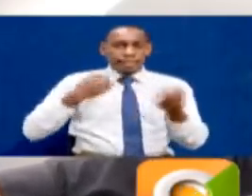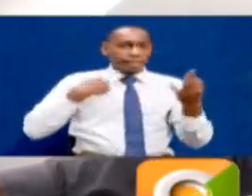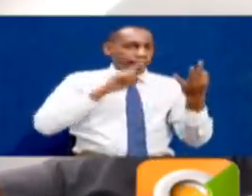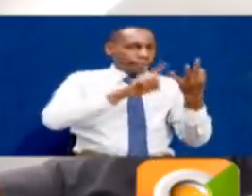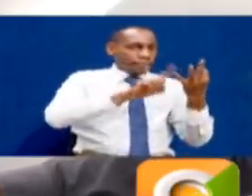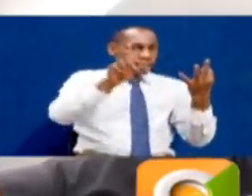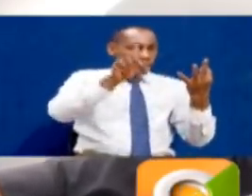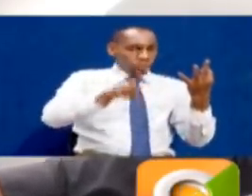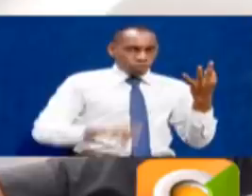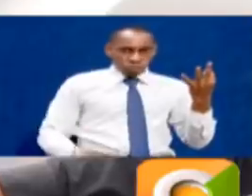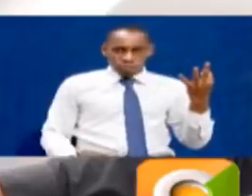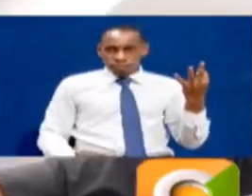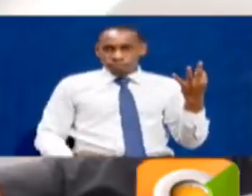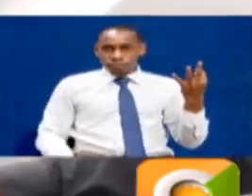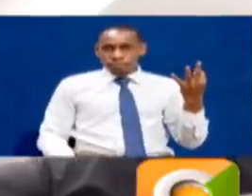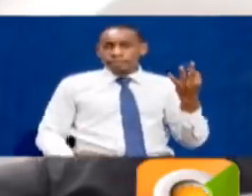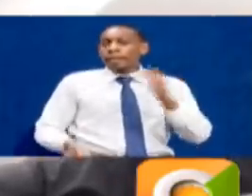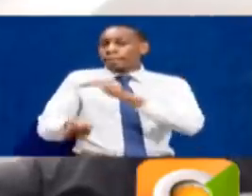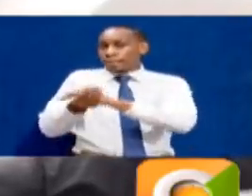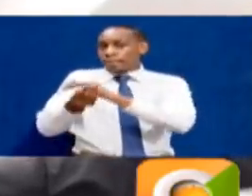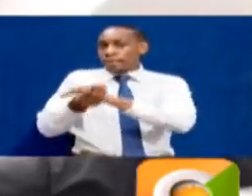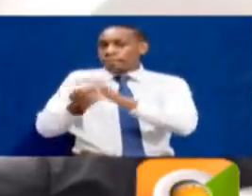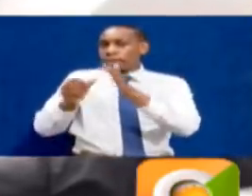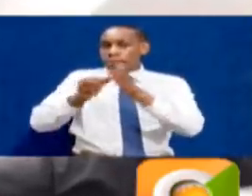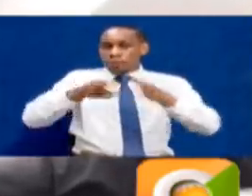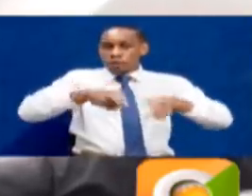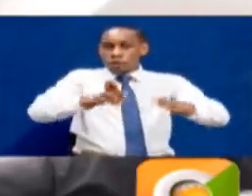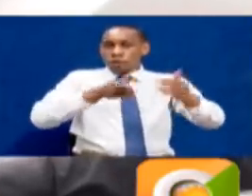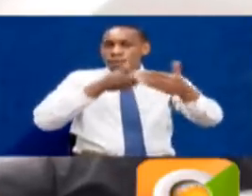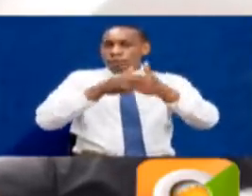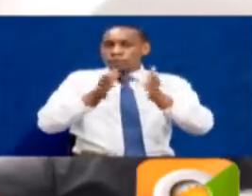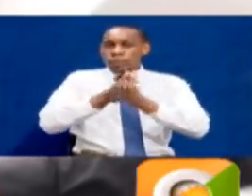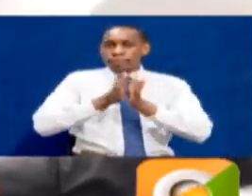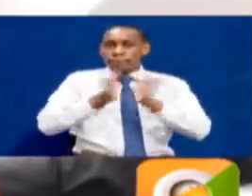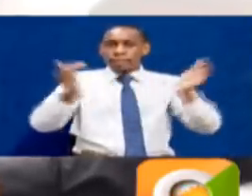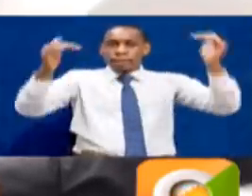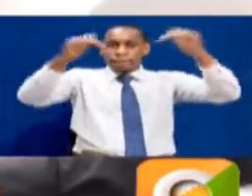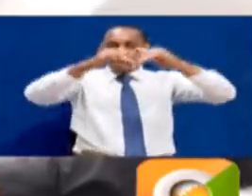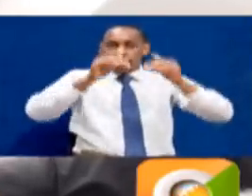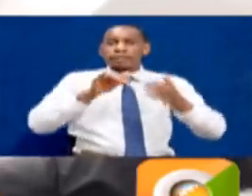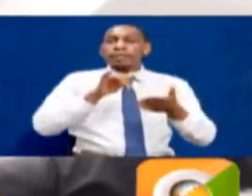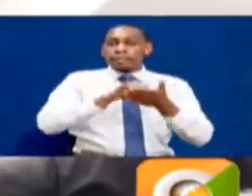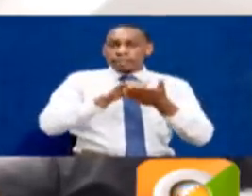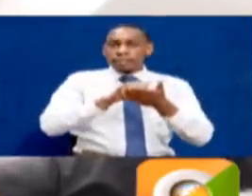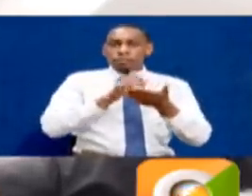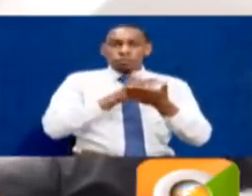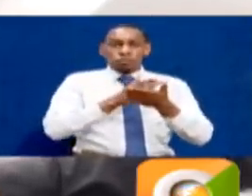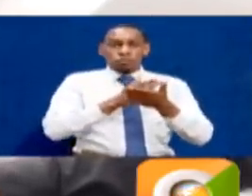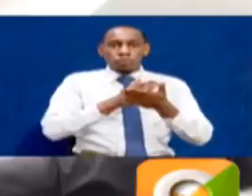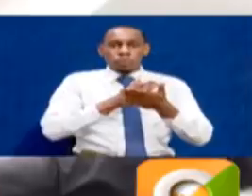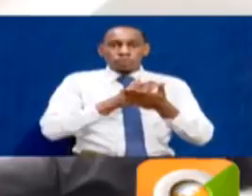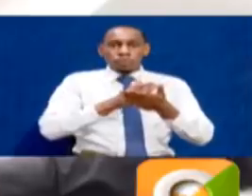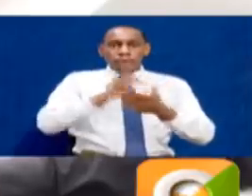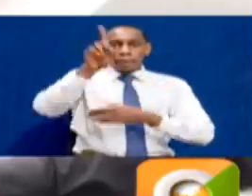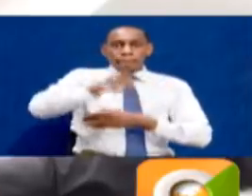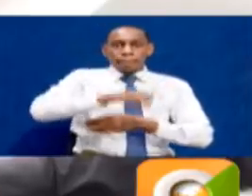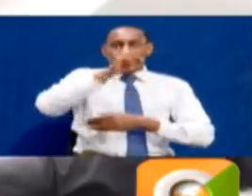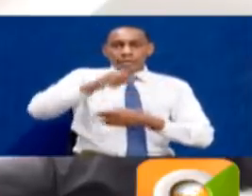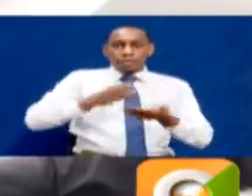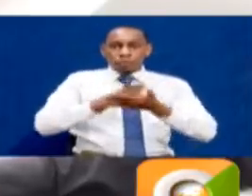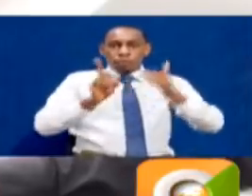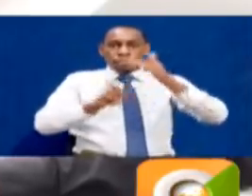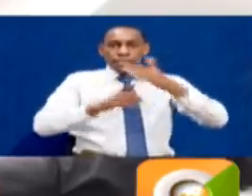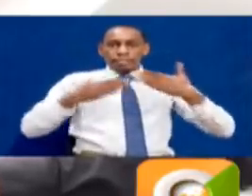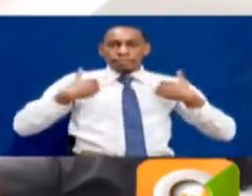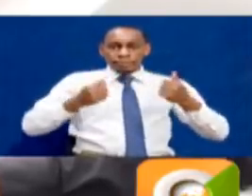Thirdly, there's the issue of bribery at roadblocks and public gatherings that have been banned by the Ministry of Health but are still going